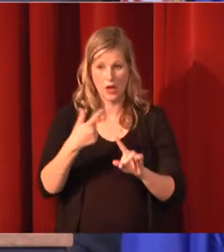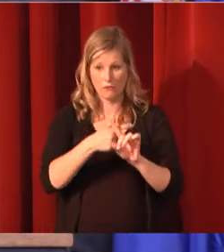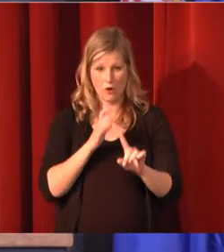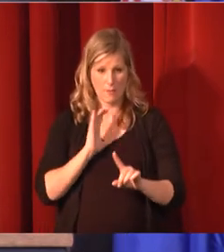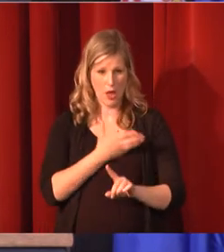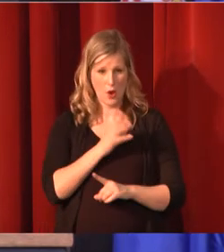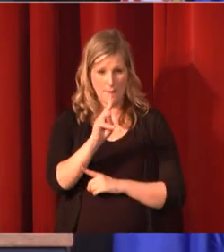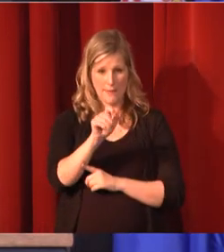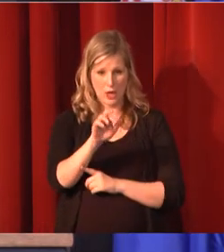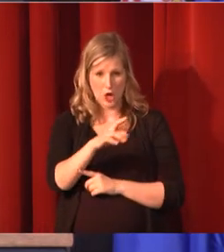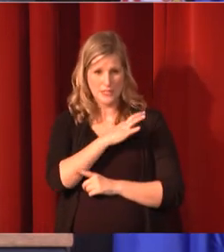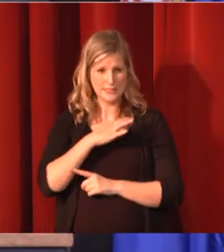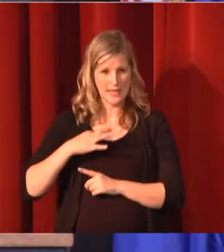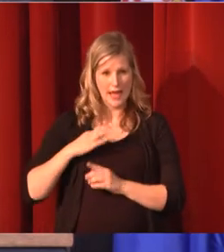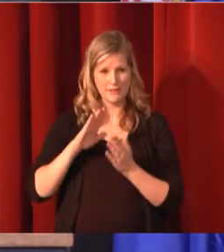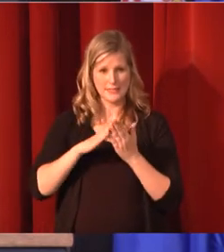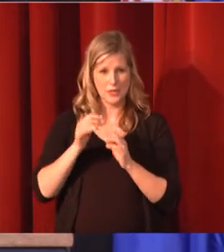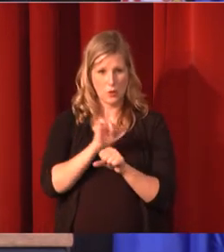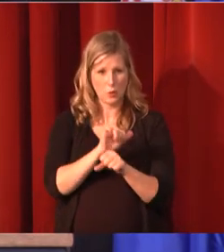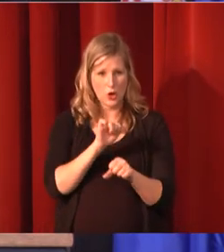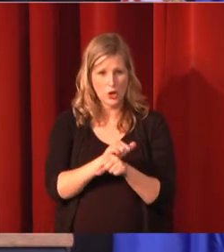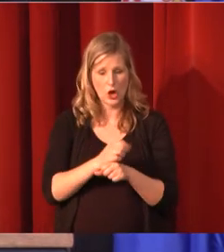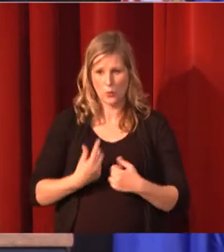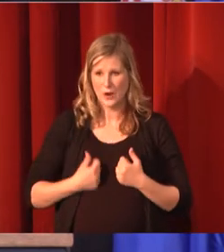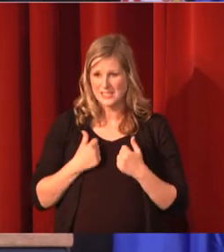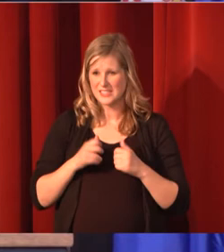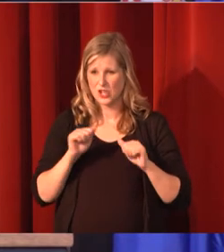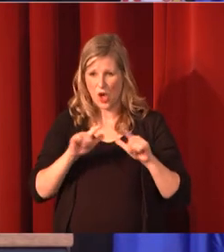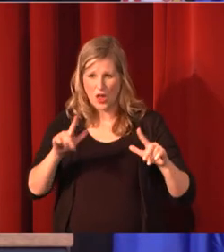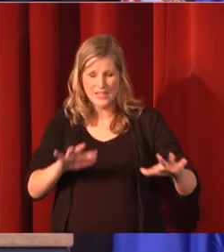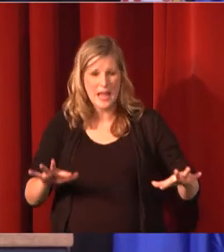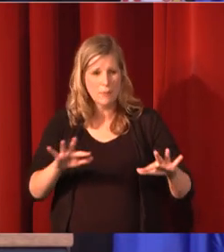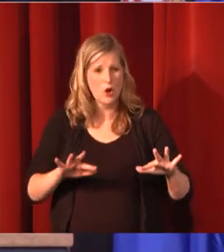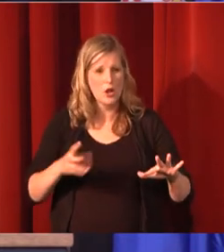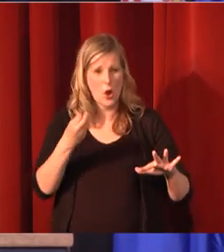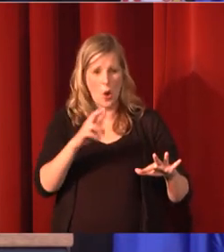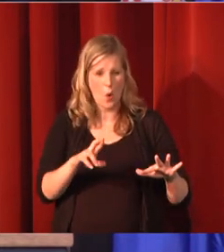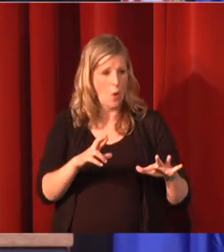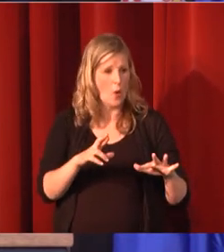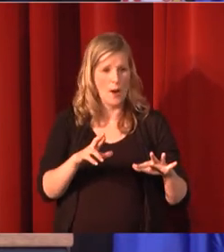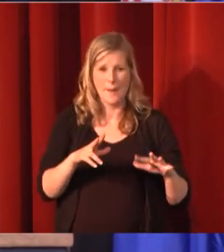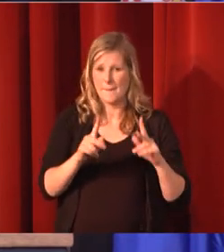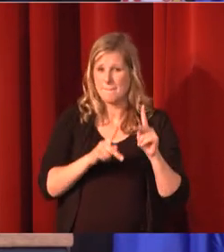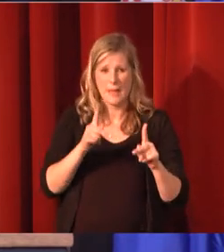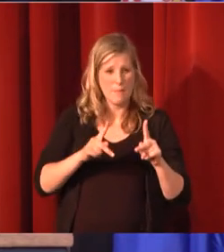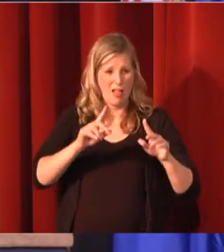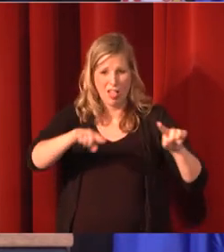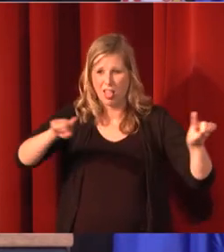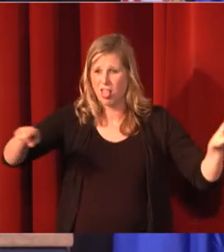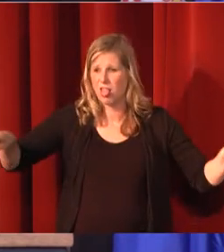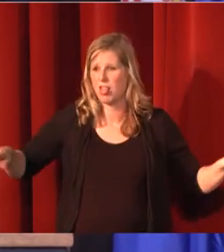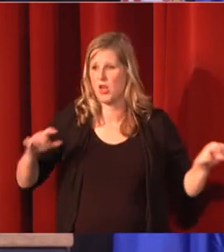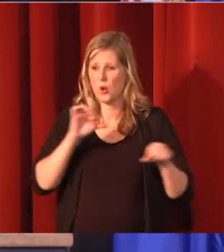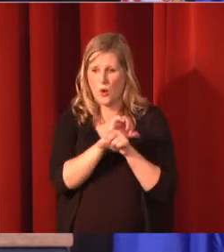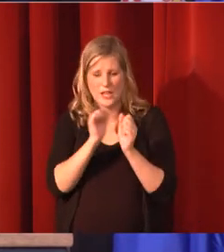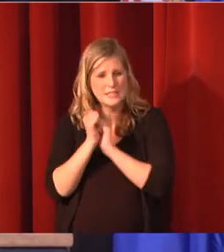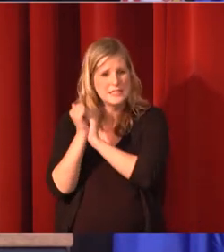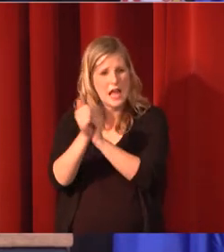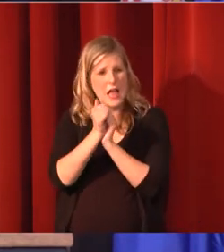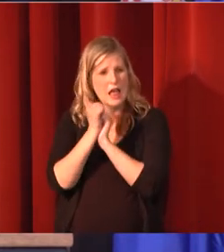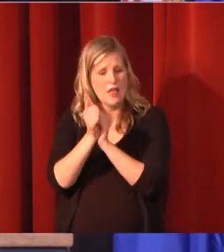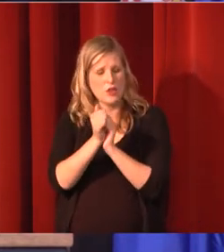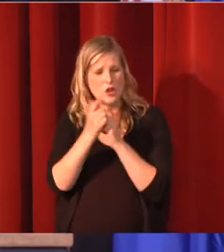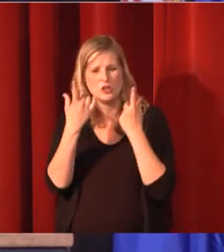mayor's office staff and city employees to residents in every neighborhood ordinary people are working together every day to do extraordinary